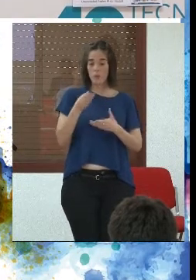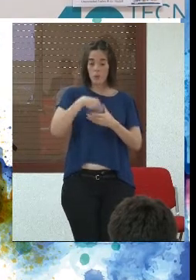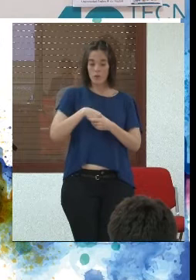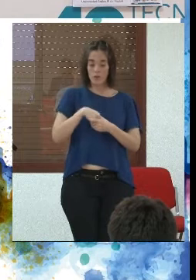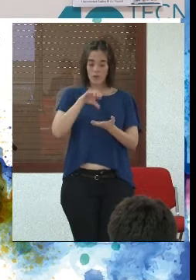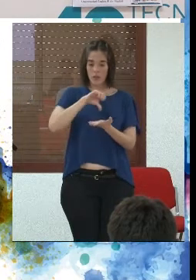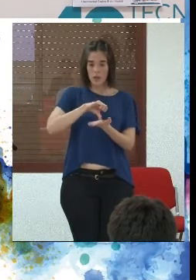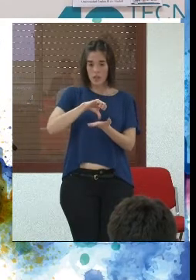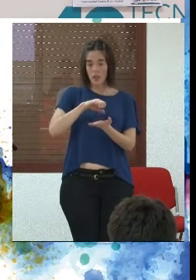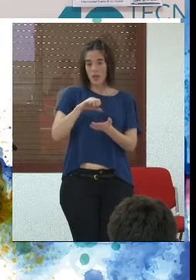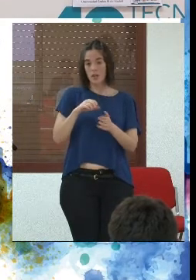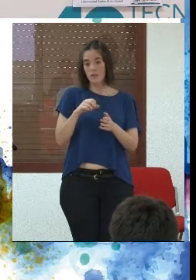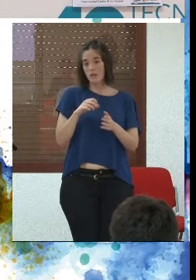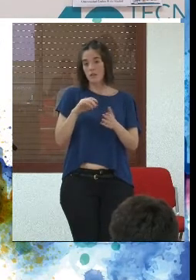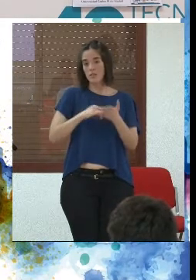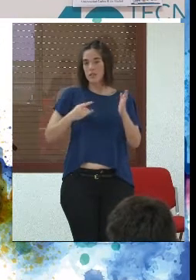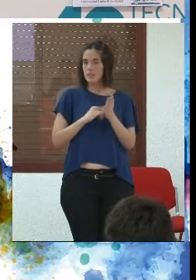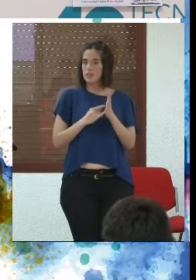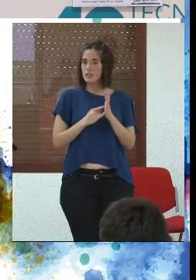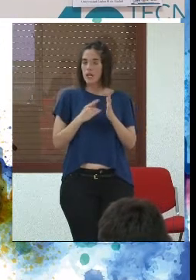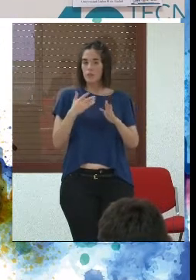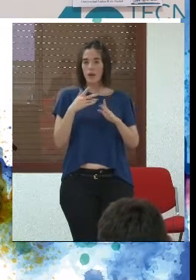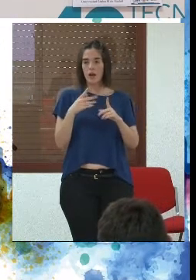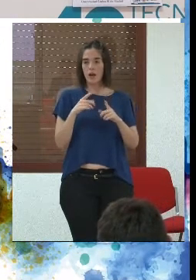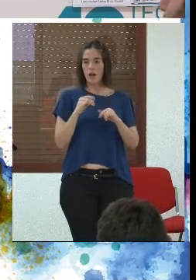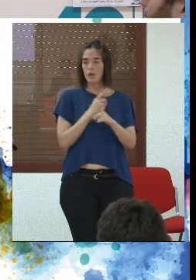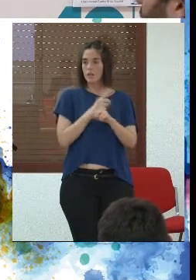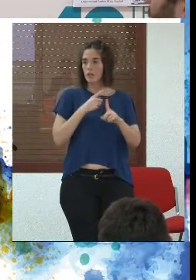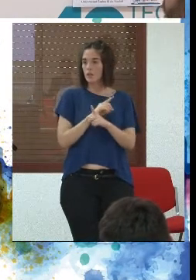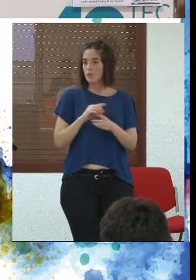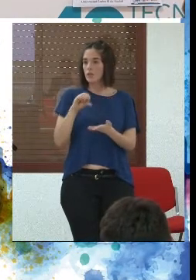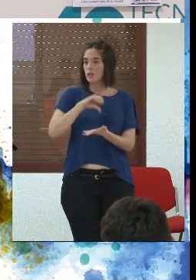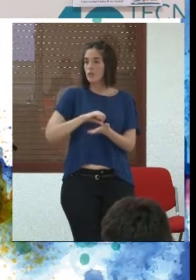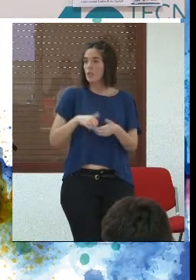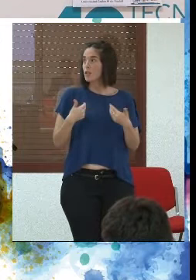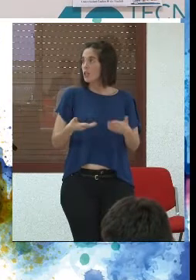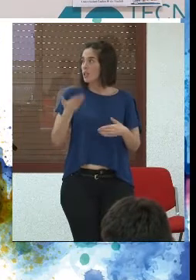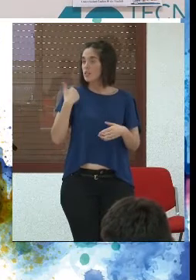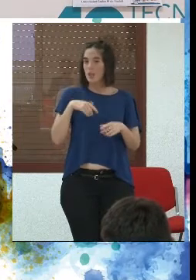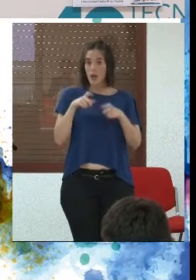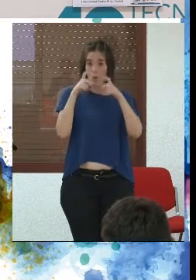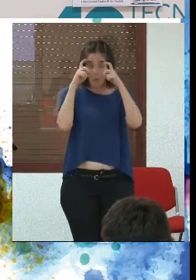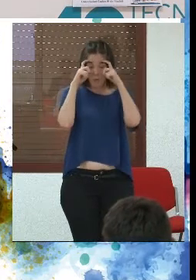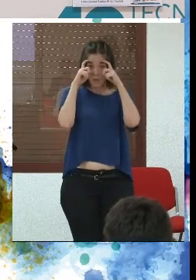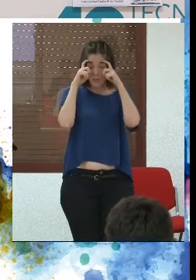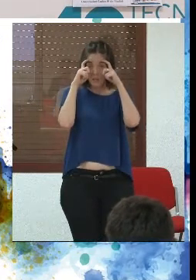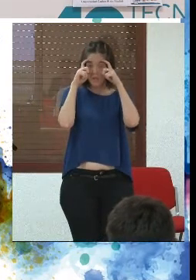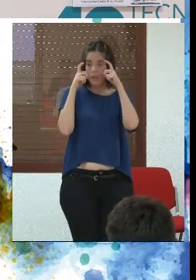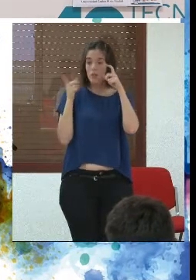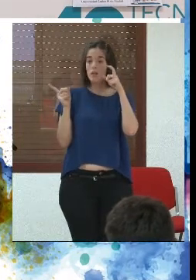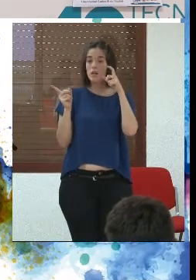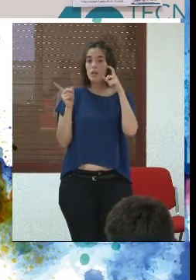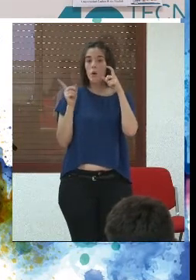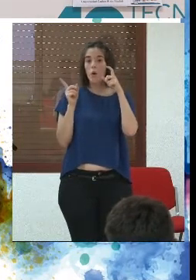was the integration of the central nervous system, and the child with these virtual reality glasses, they